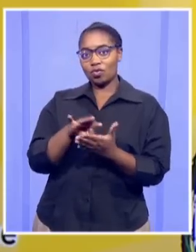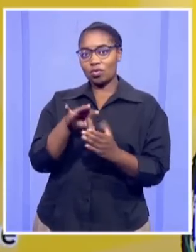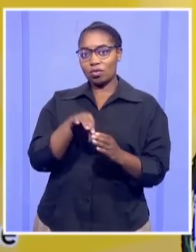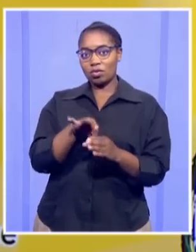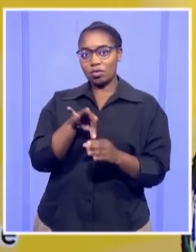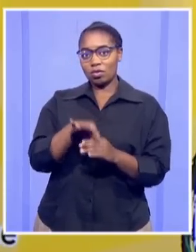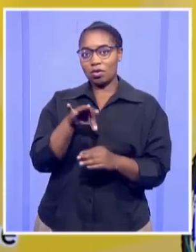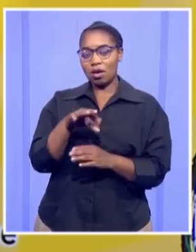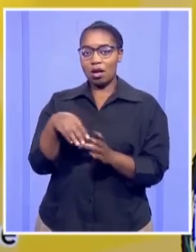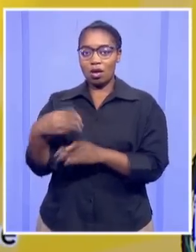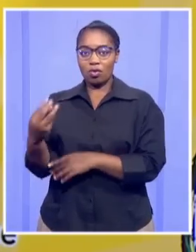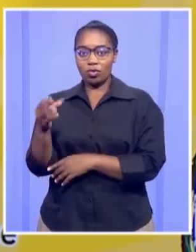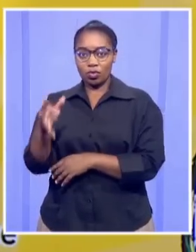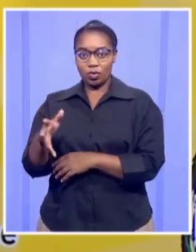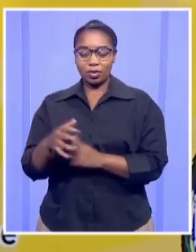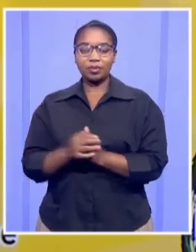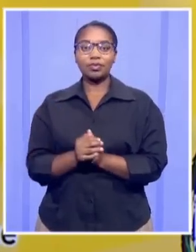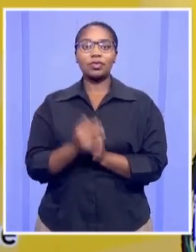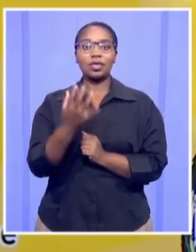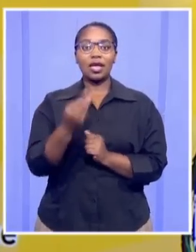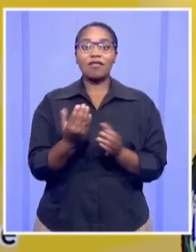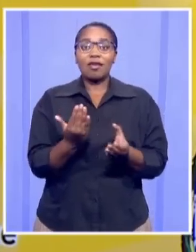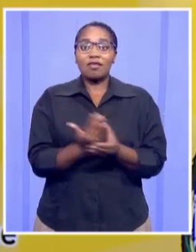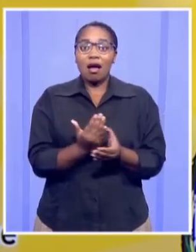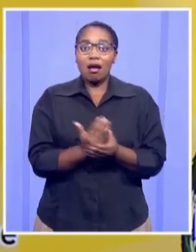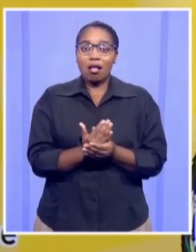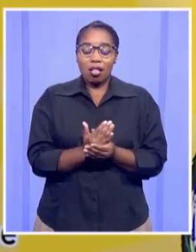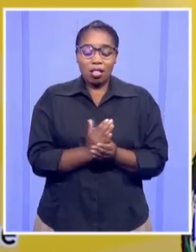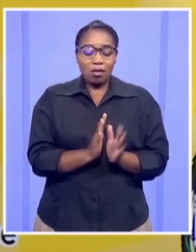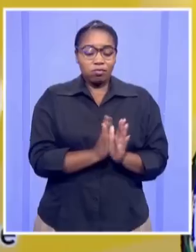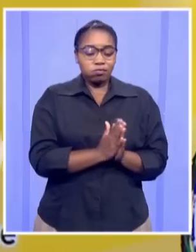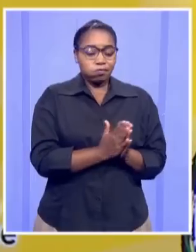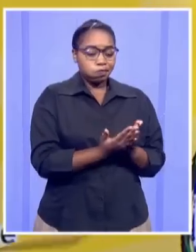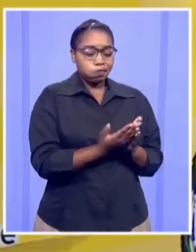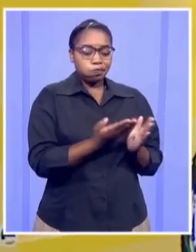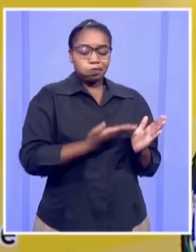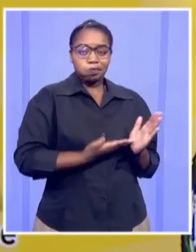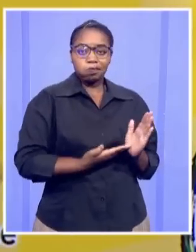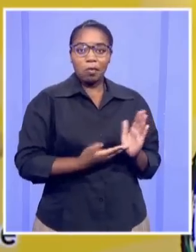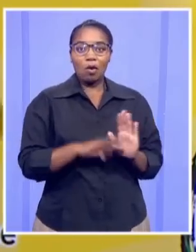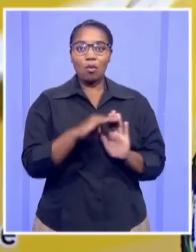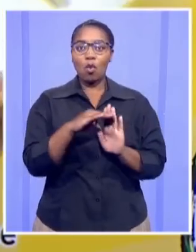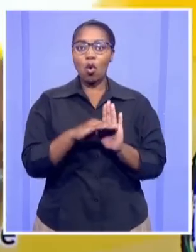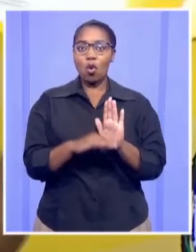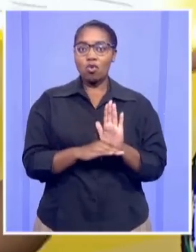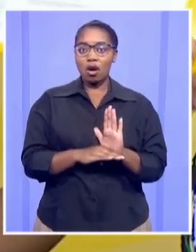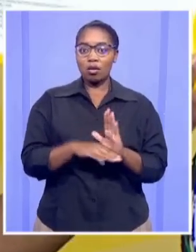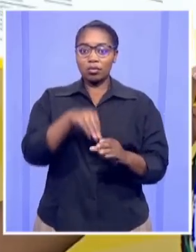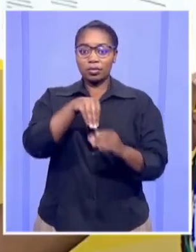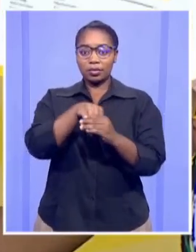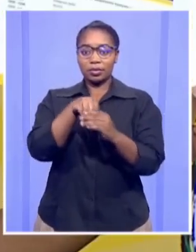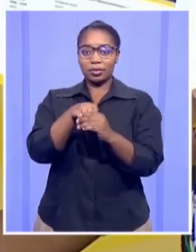So the folder file that you have has got a program inside.